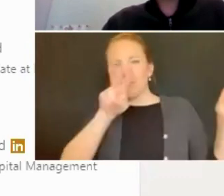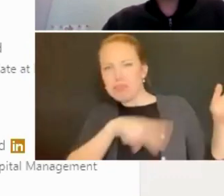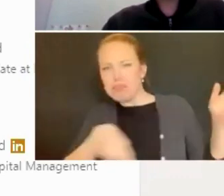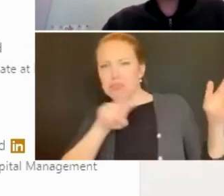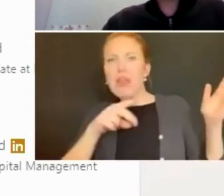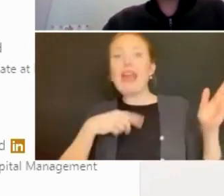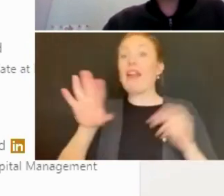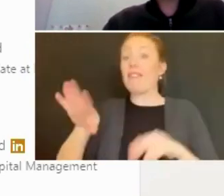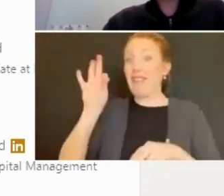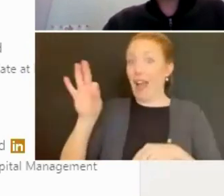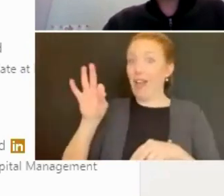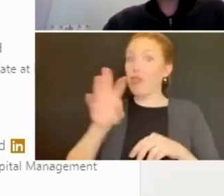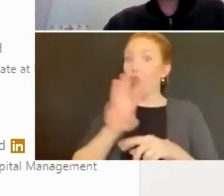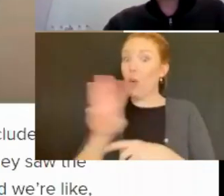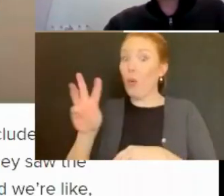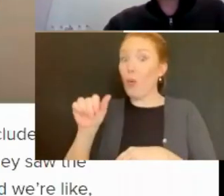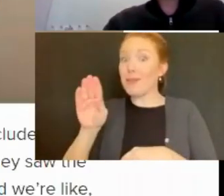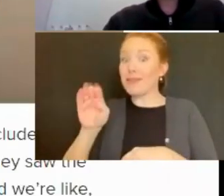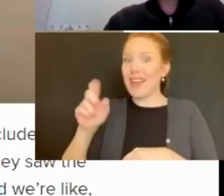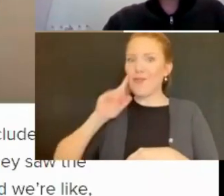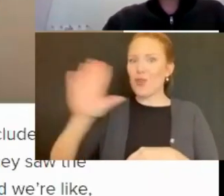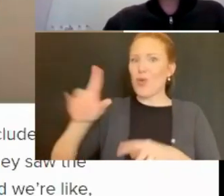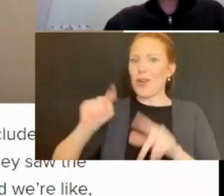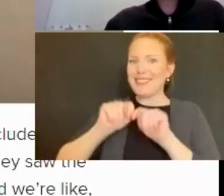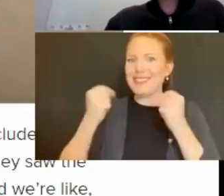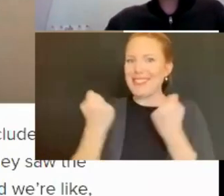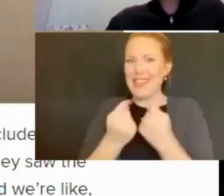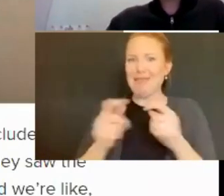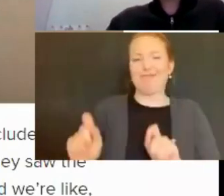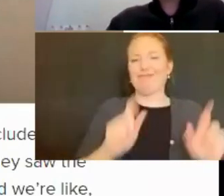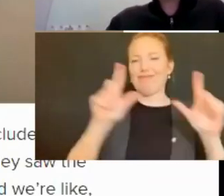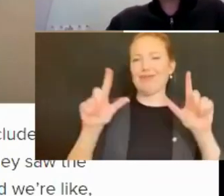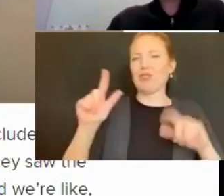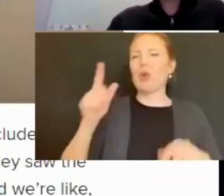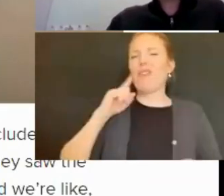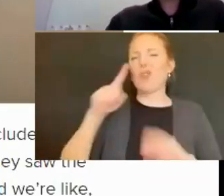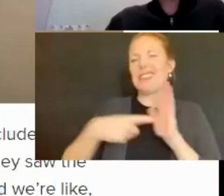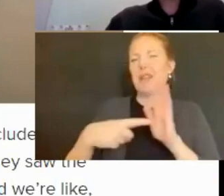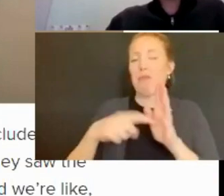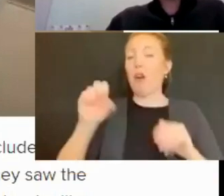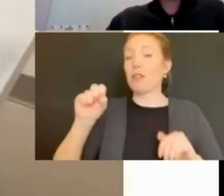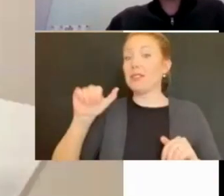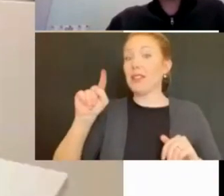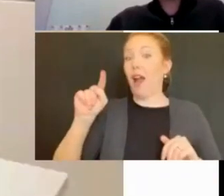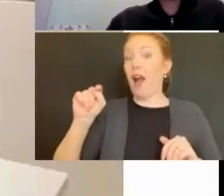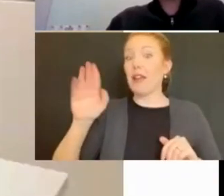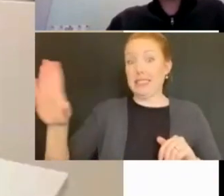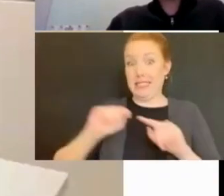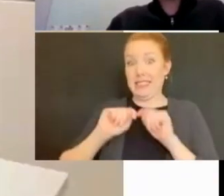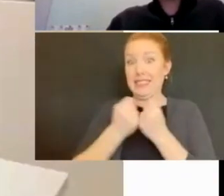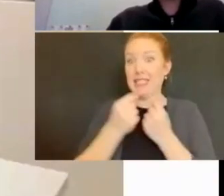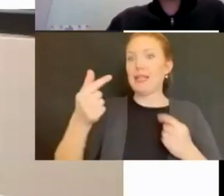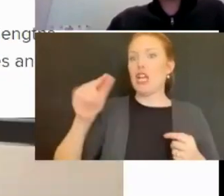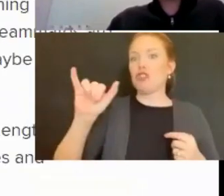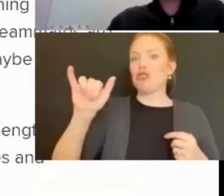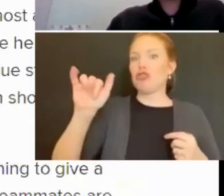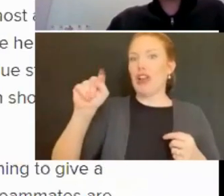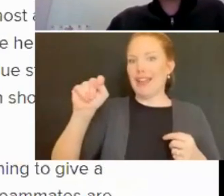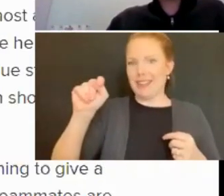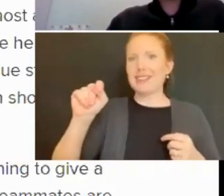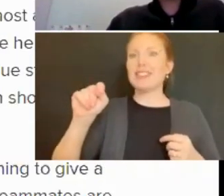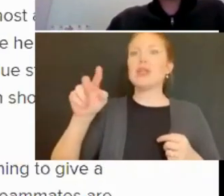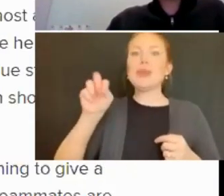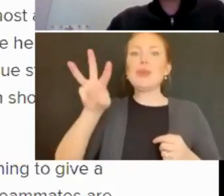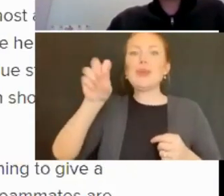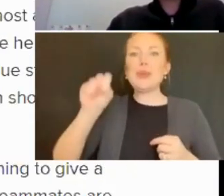teams. And I wanted to show, let's start with the Giants, start with Scott, okay? Mm-hmm. So I was on the Giants news section, which is where I